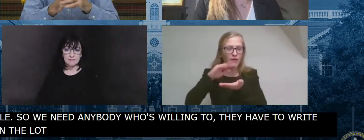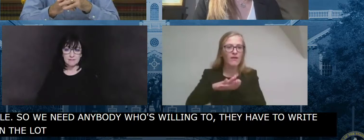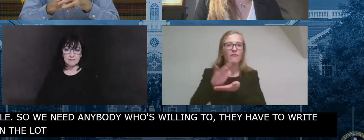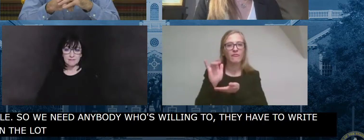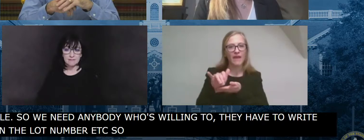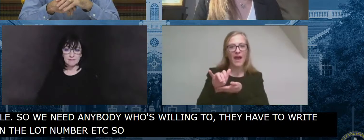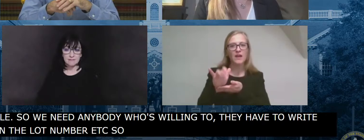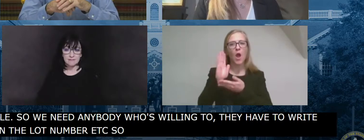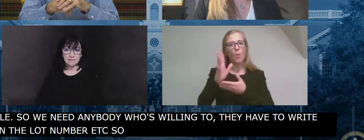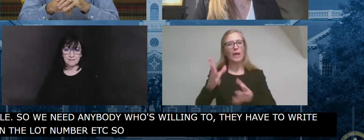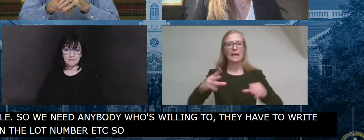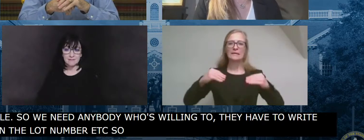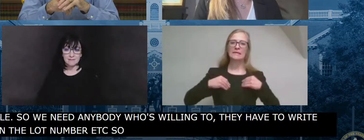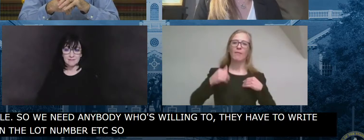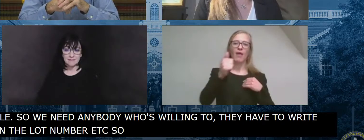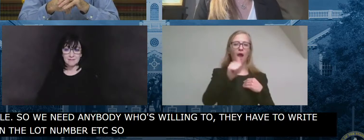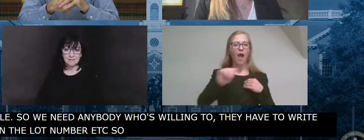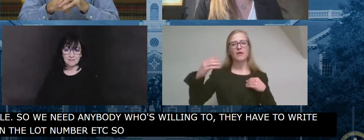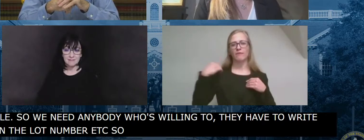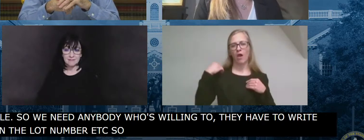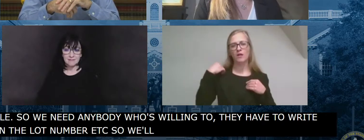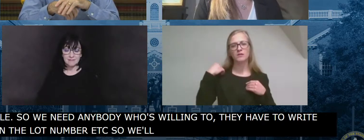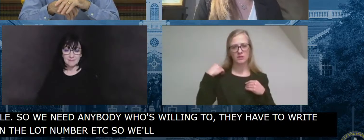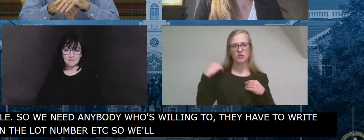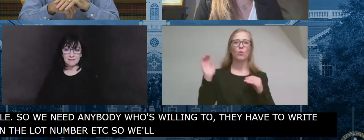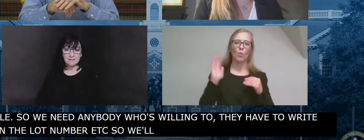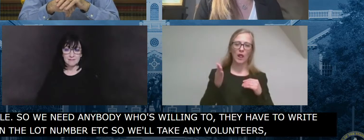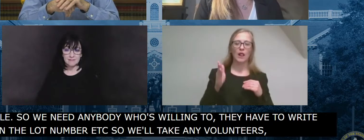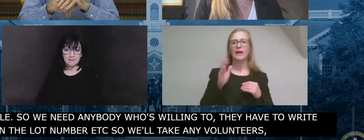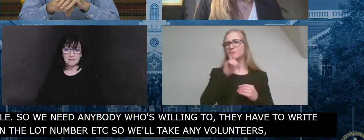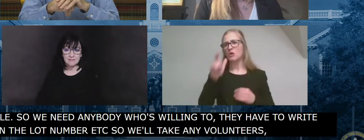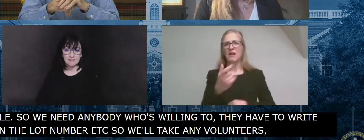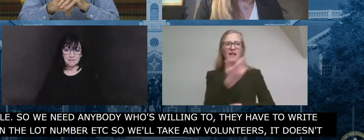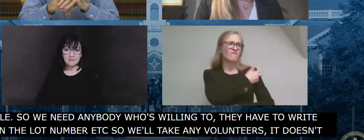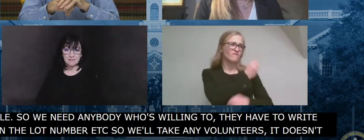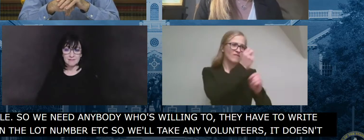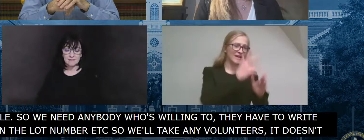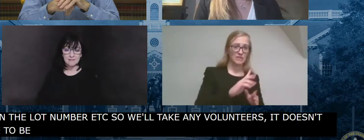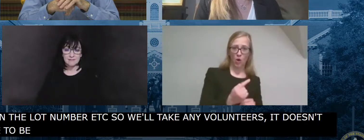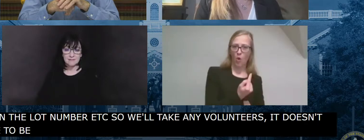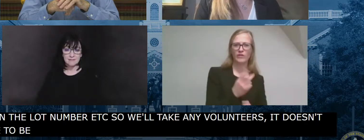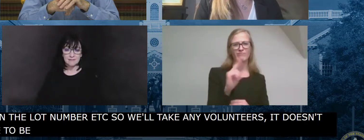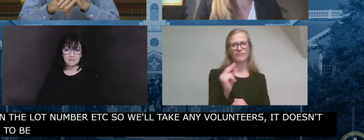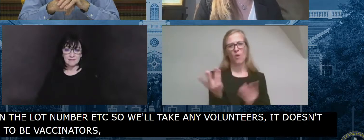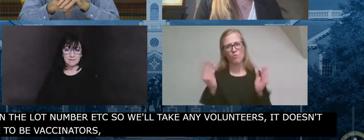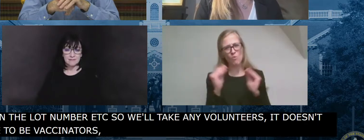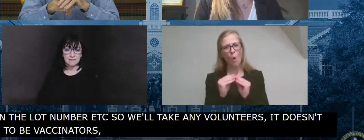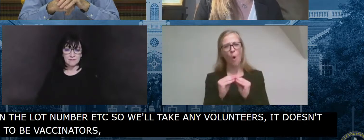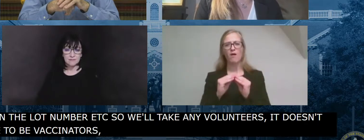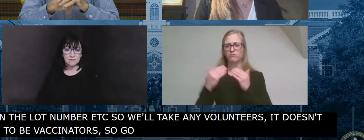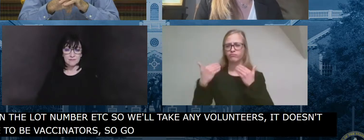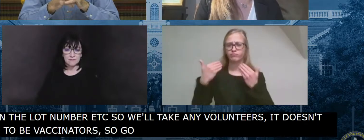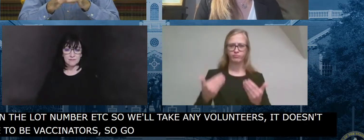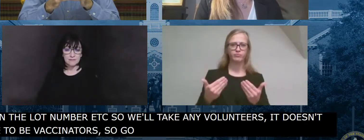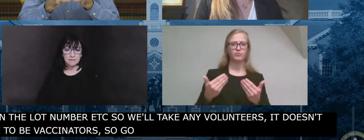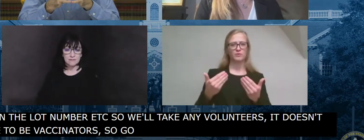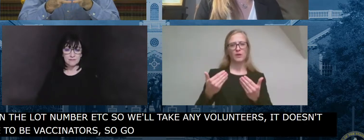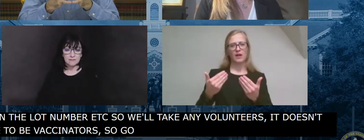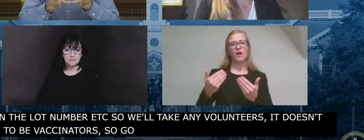we'll take any volunteers. It doesn't just have to be vaccinators. So go to the UD Medical Reserve Corps